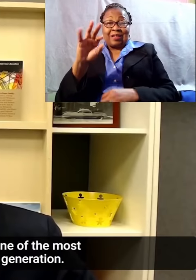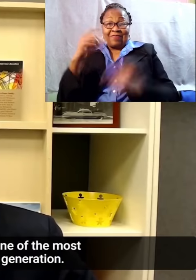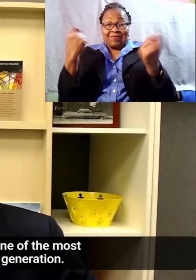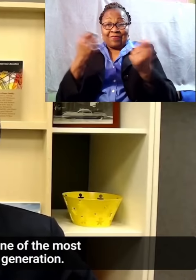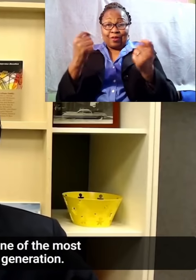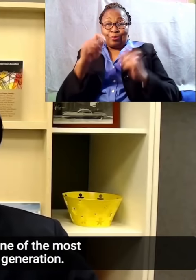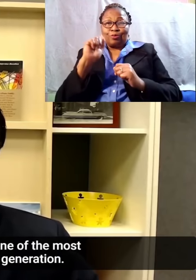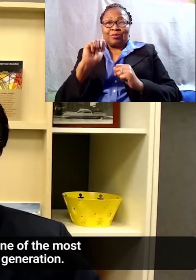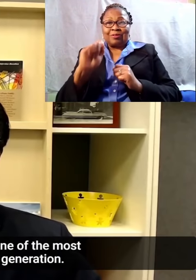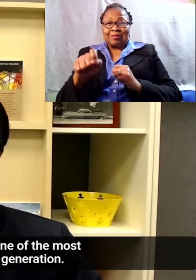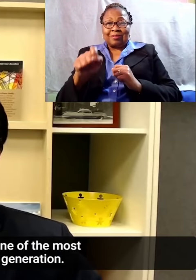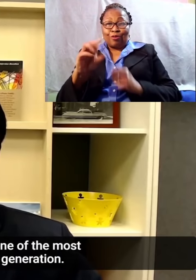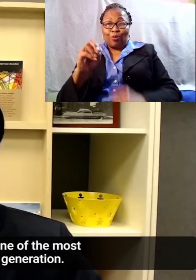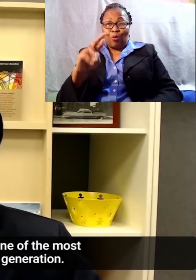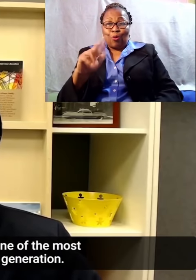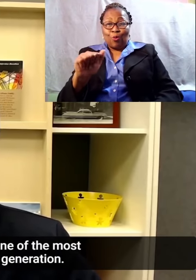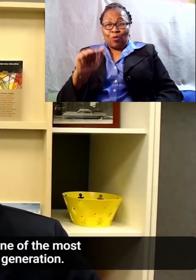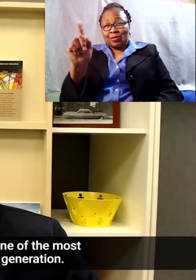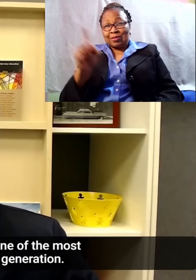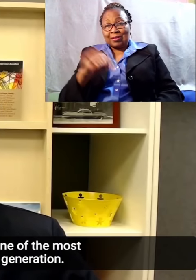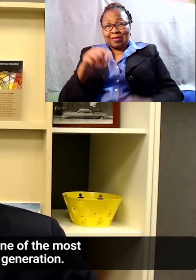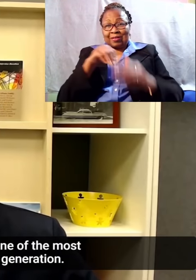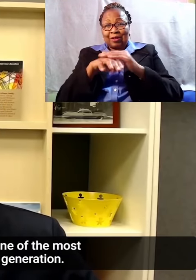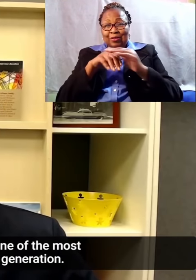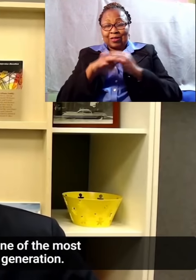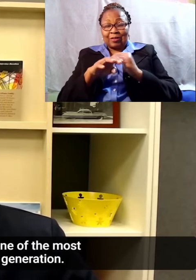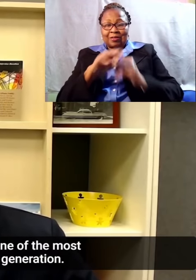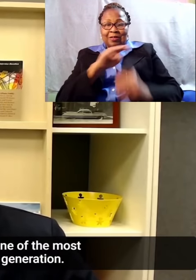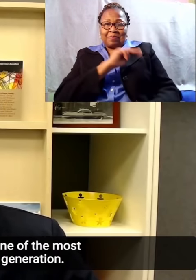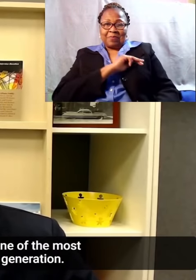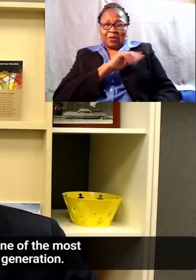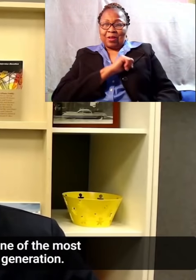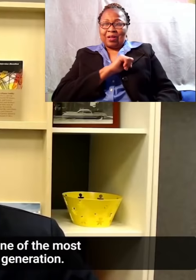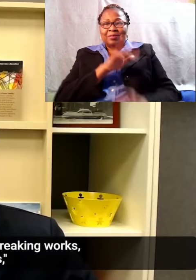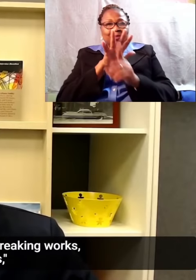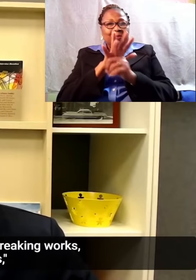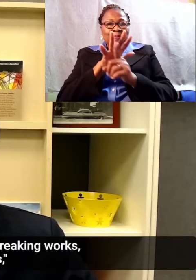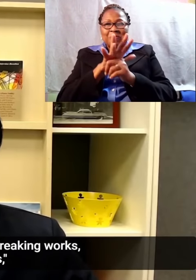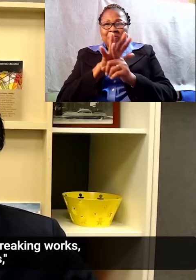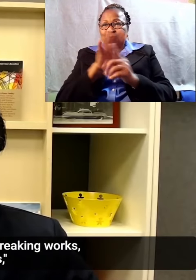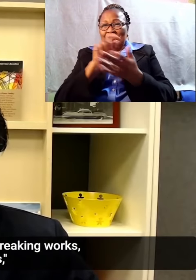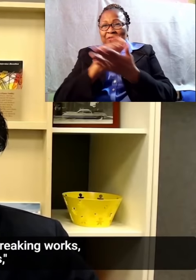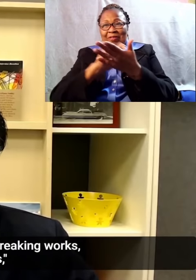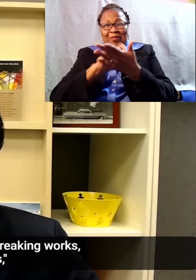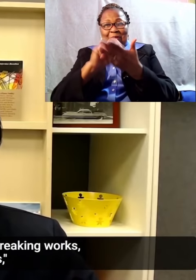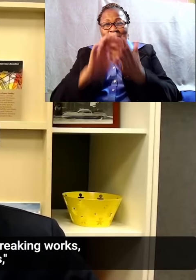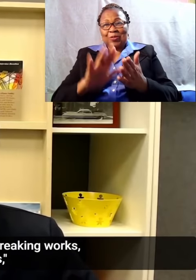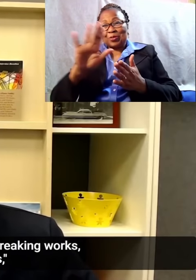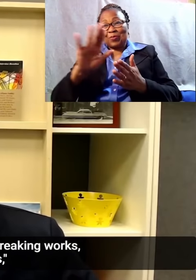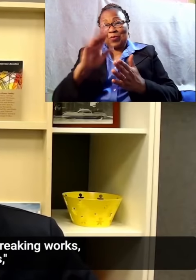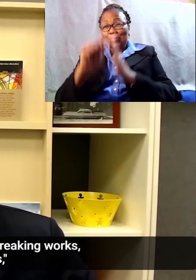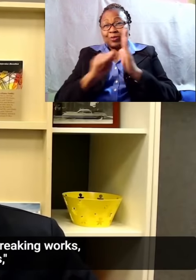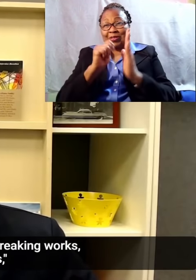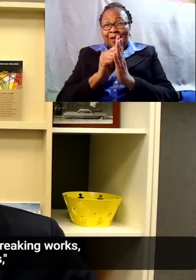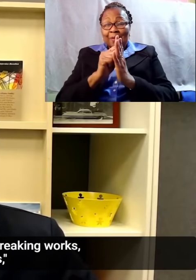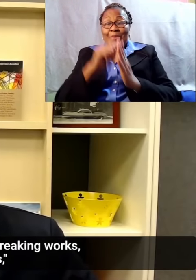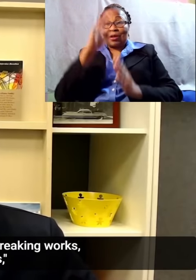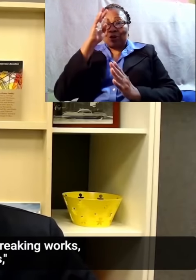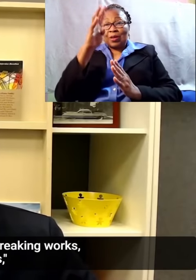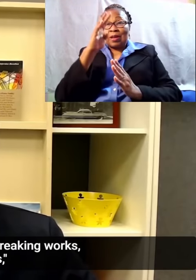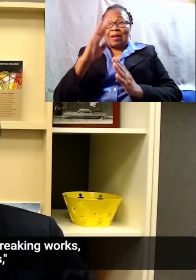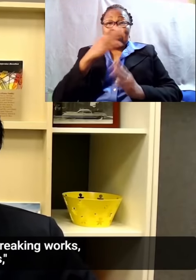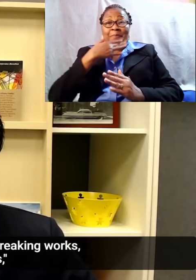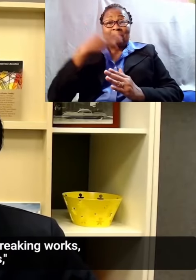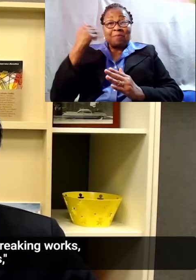Needless to say, Margaret Atwood is one of the most popular and beloved authors of her generation, creating both best-selling and groundbreaking